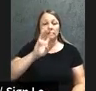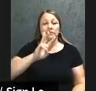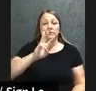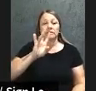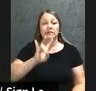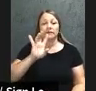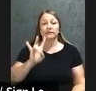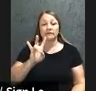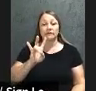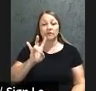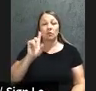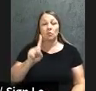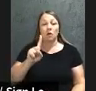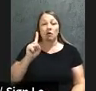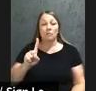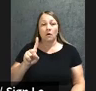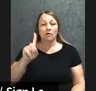888-677-199, the dial hotline.